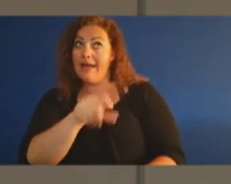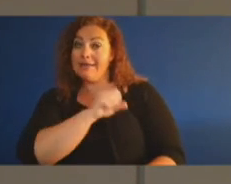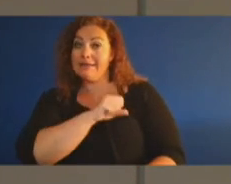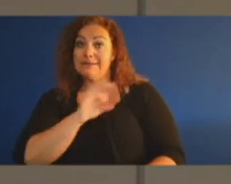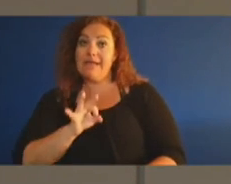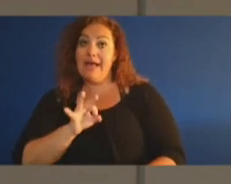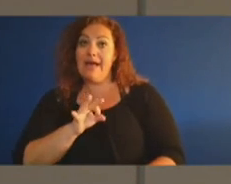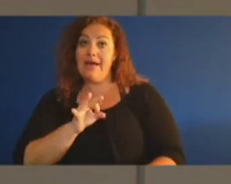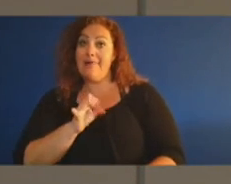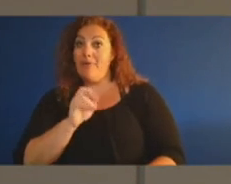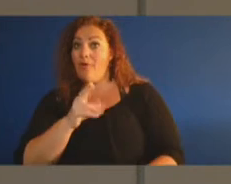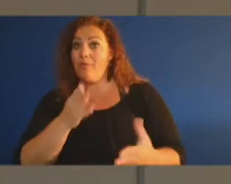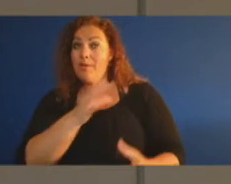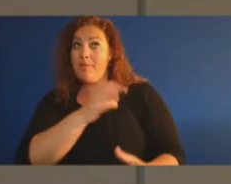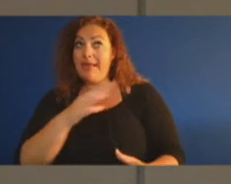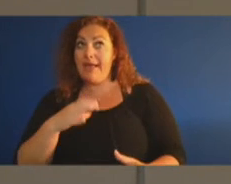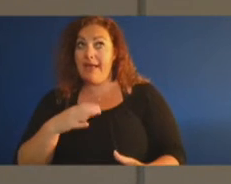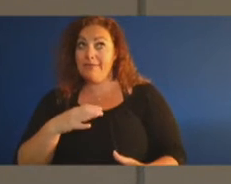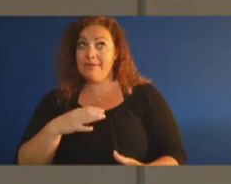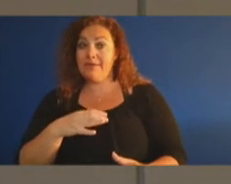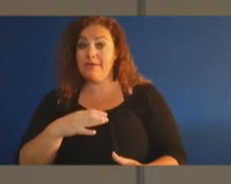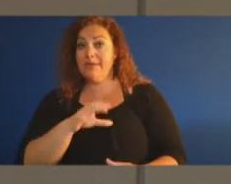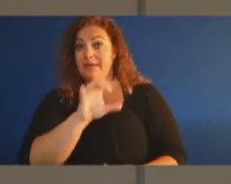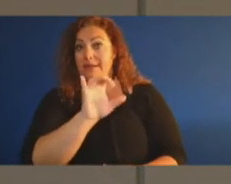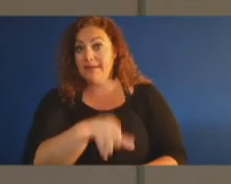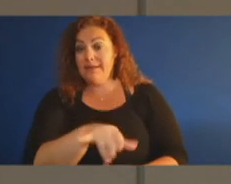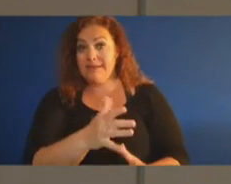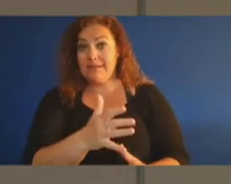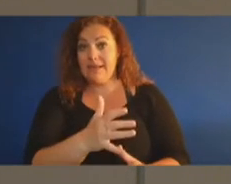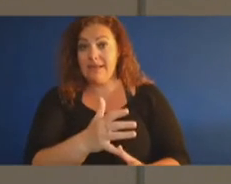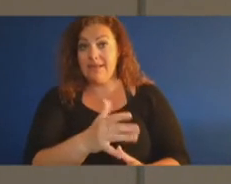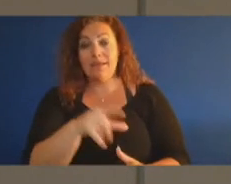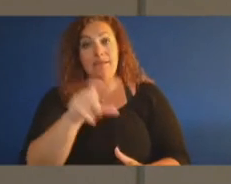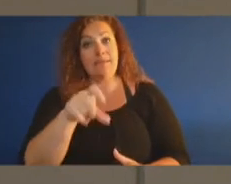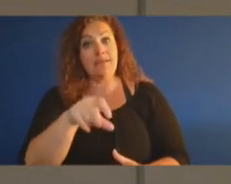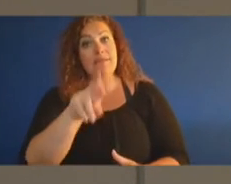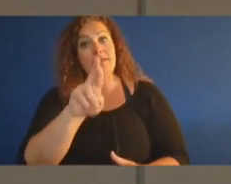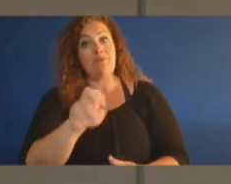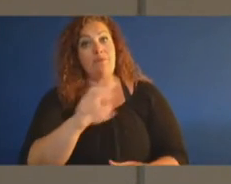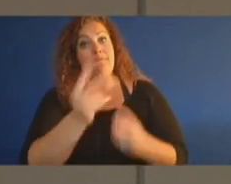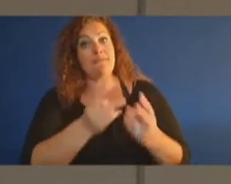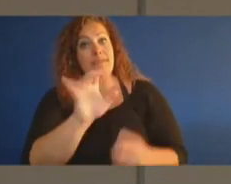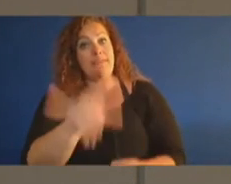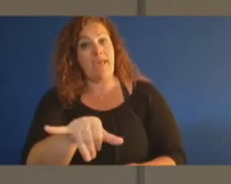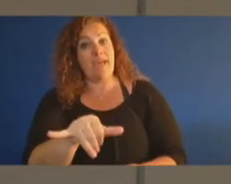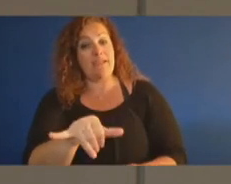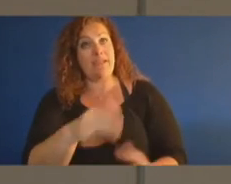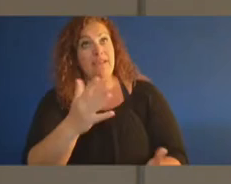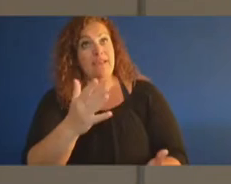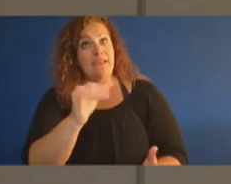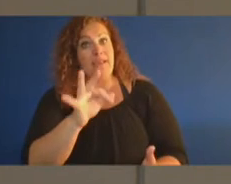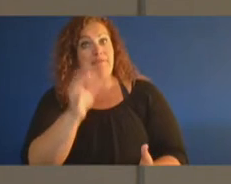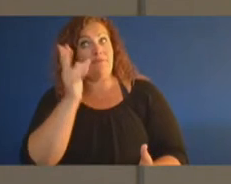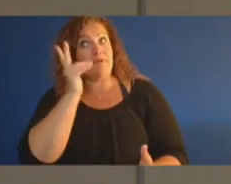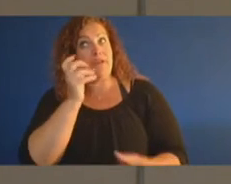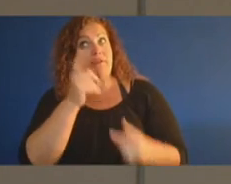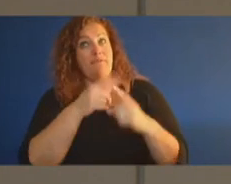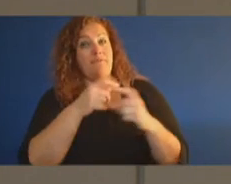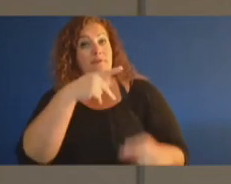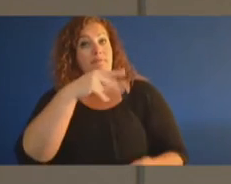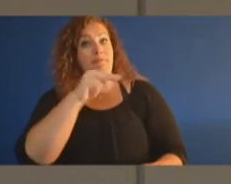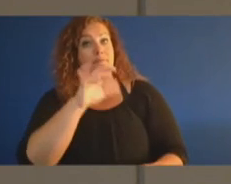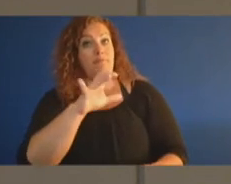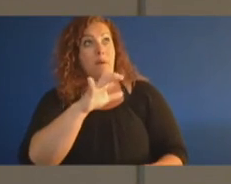council is that something that that should be Revisited if we if we hear from the public that this is